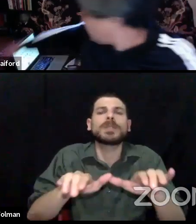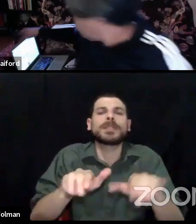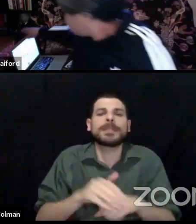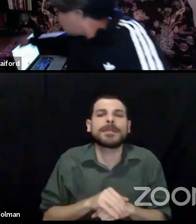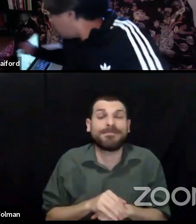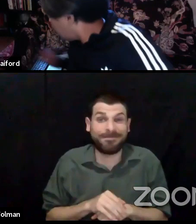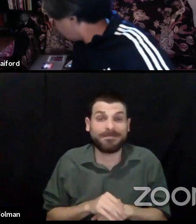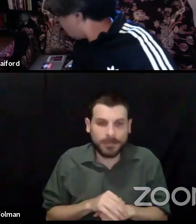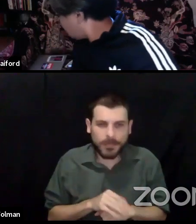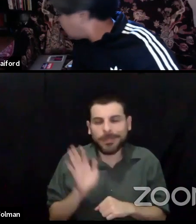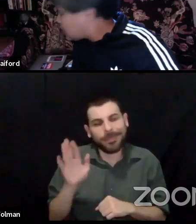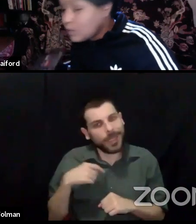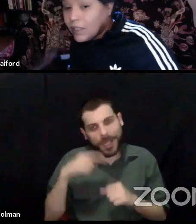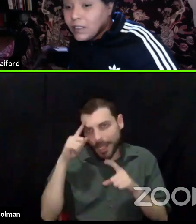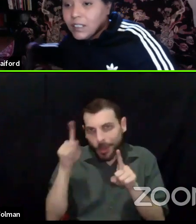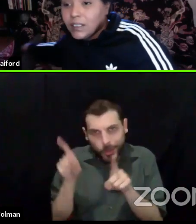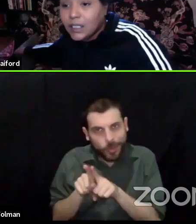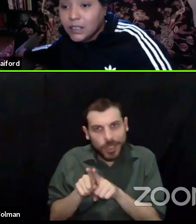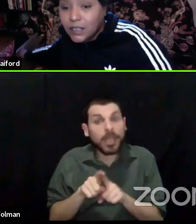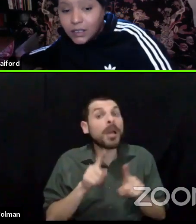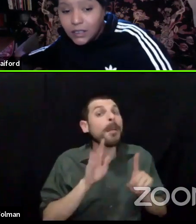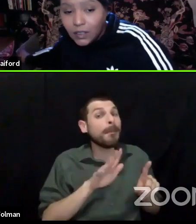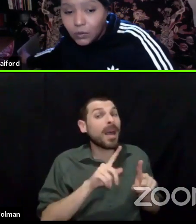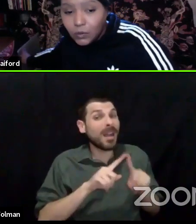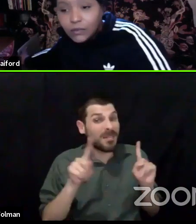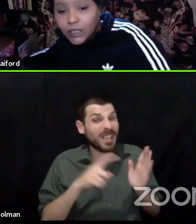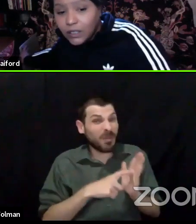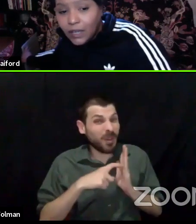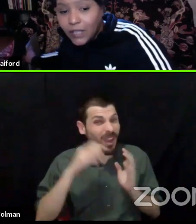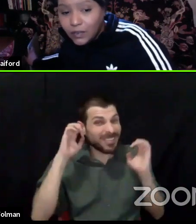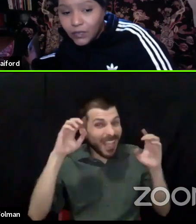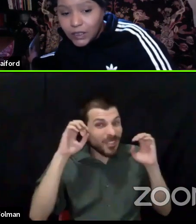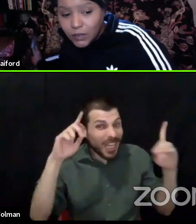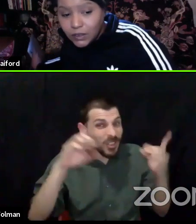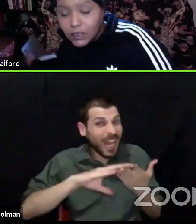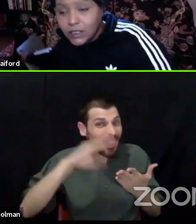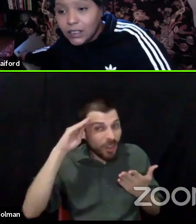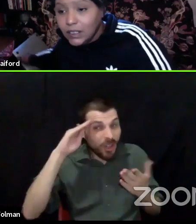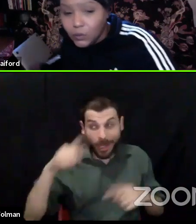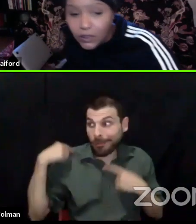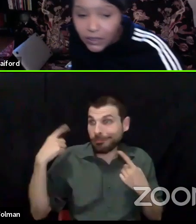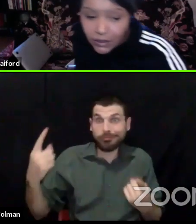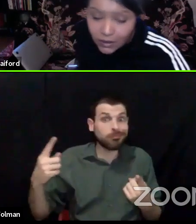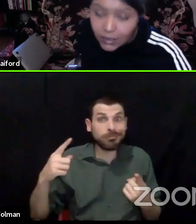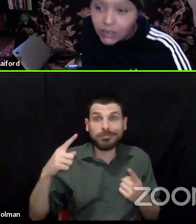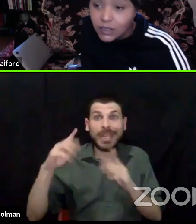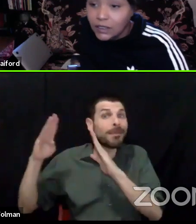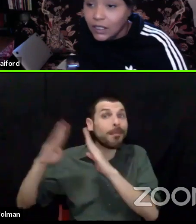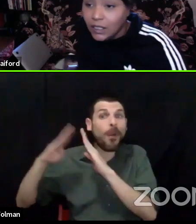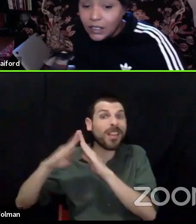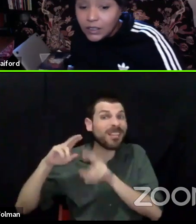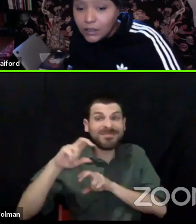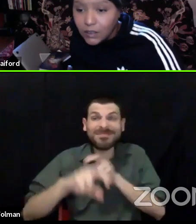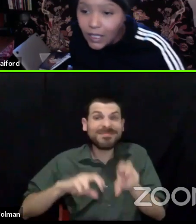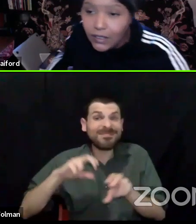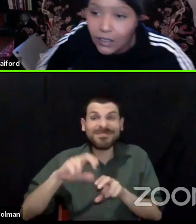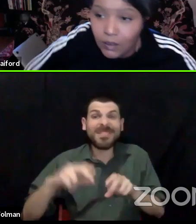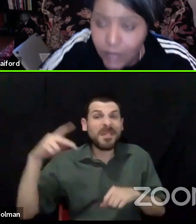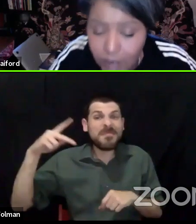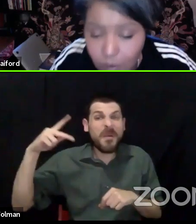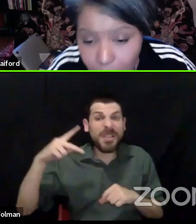you, you know. But it takes education, and we don't have that investment. This city here, we're leading the nation in children